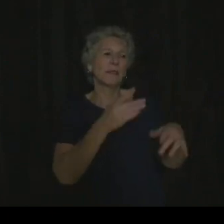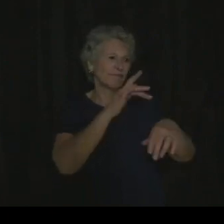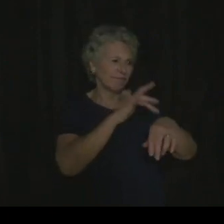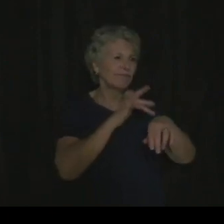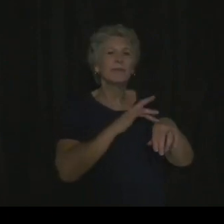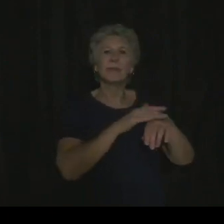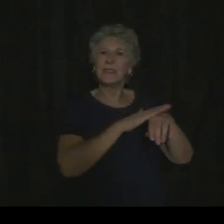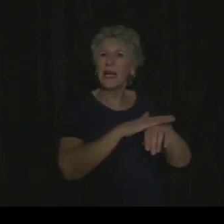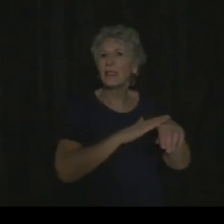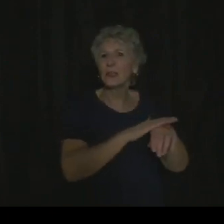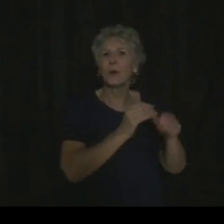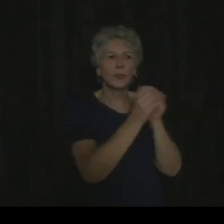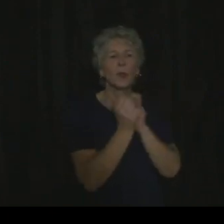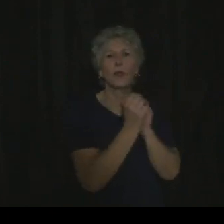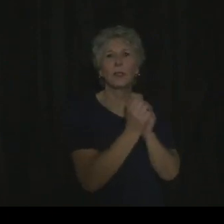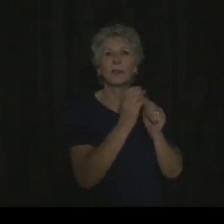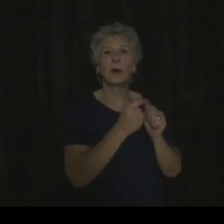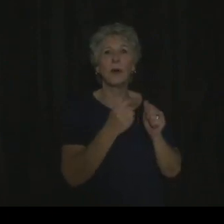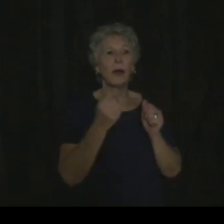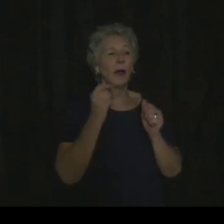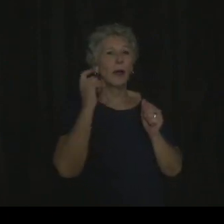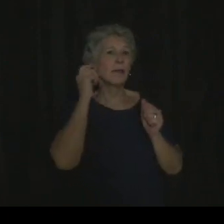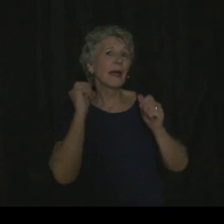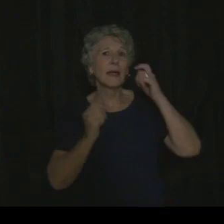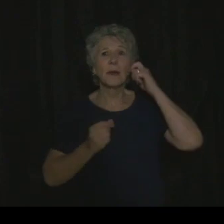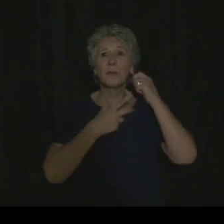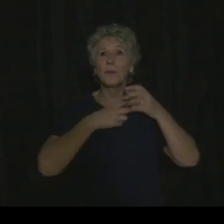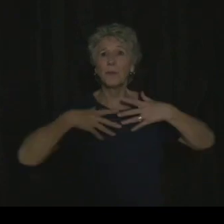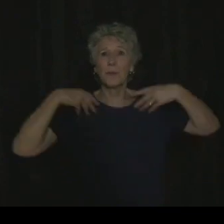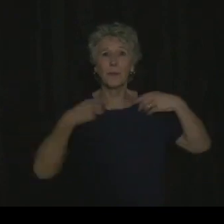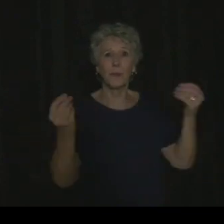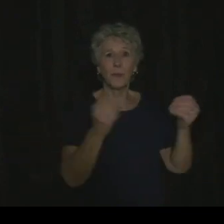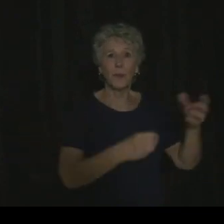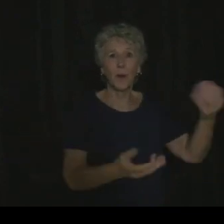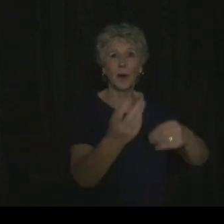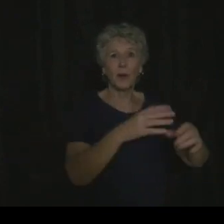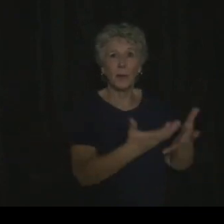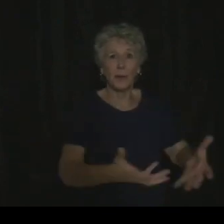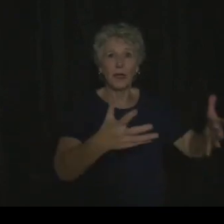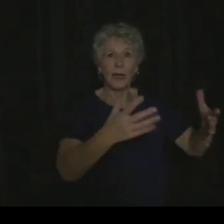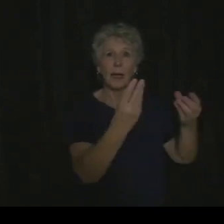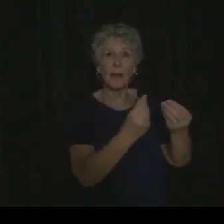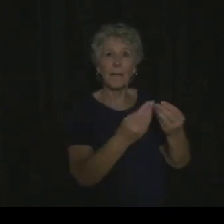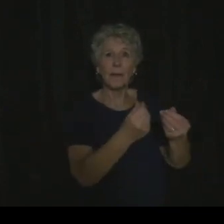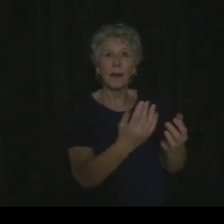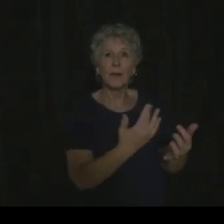more tangible to worship. And so they brought their jewelry and he melted it and he turned it into the golden calf.